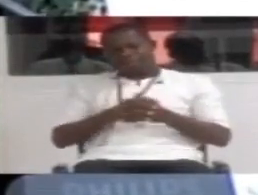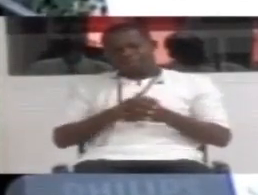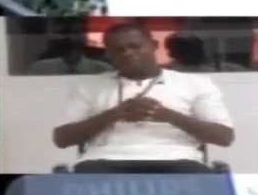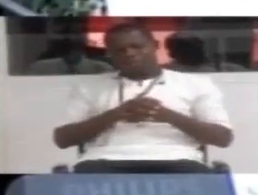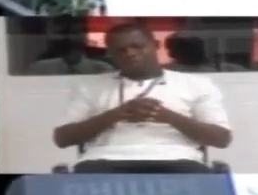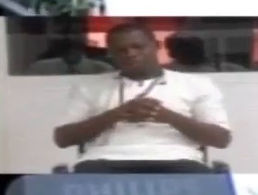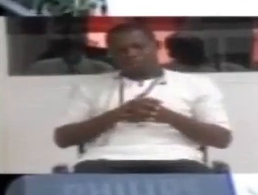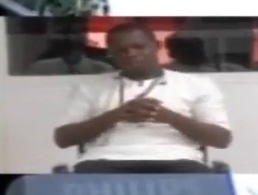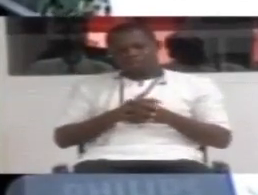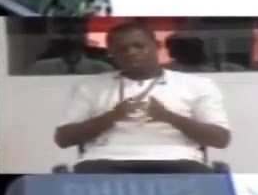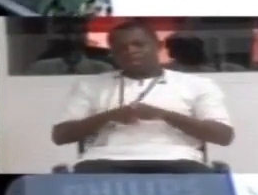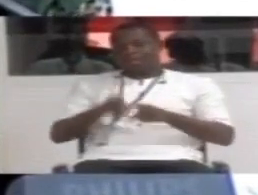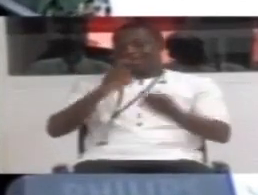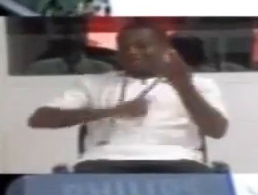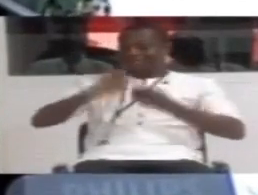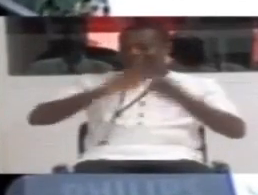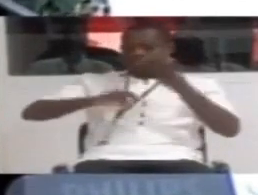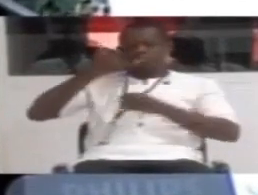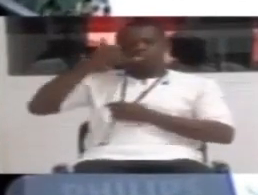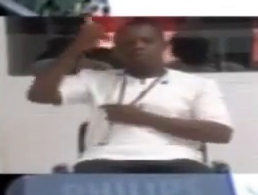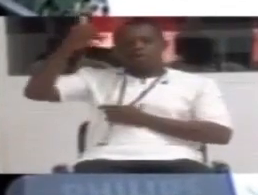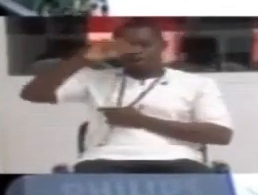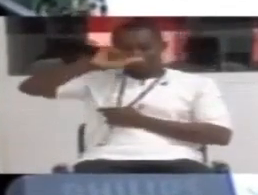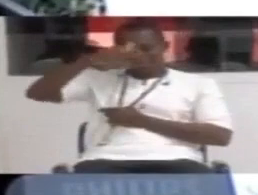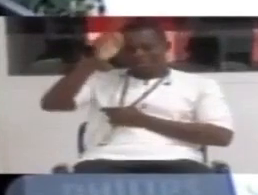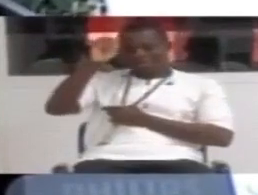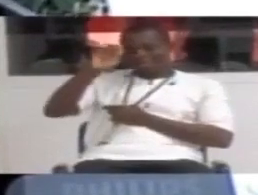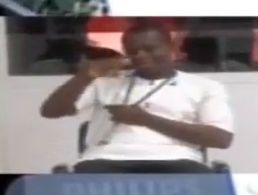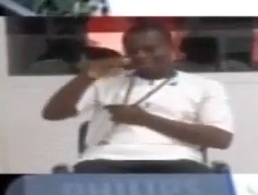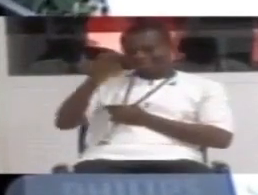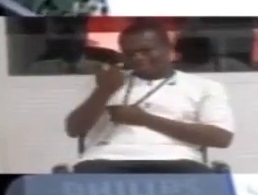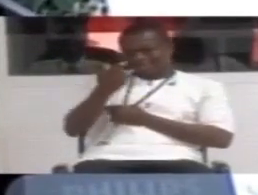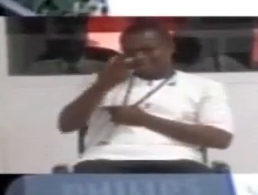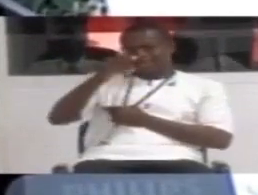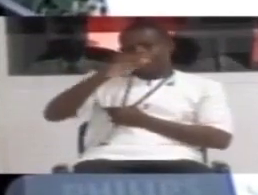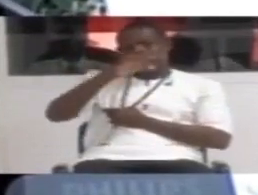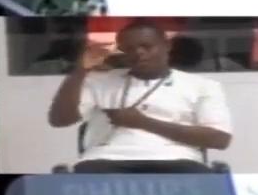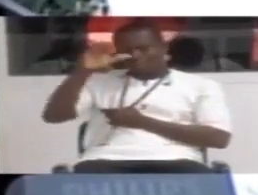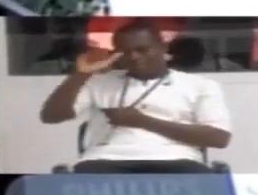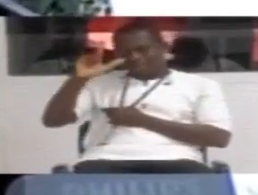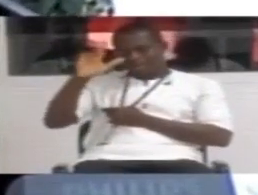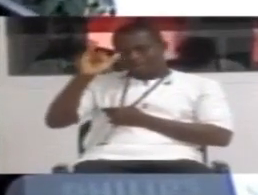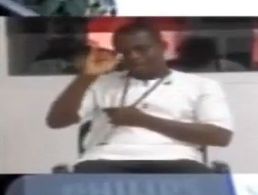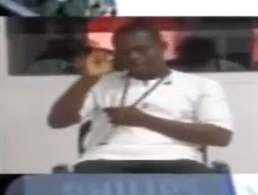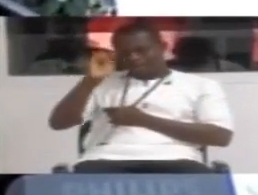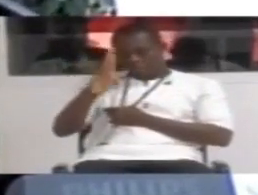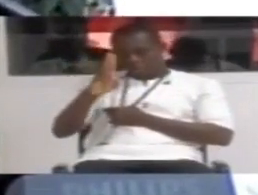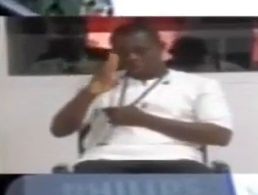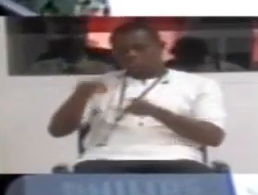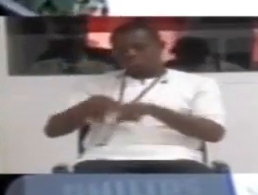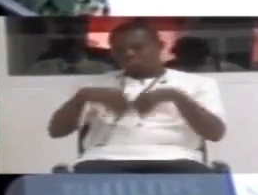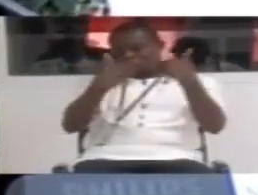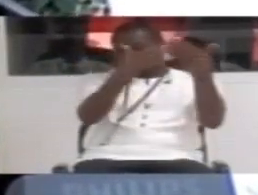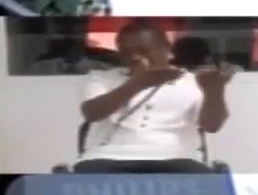reach me. So ñu call Jeng, Aliou Jeng. So they called Aliou Jeng. moma indil telephone